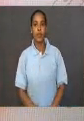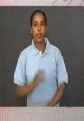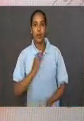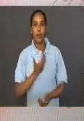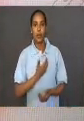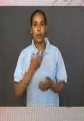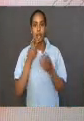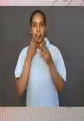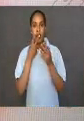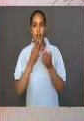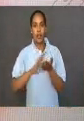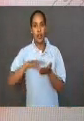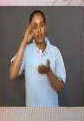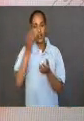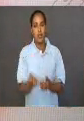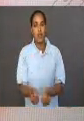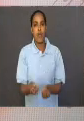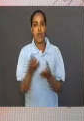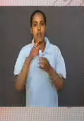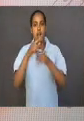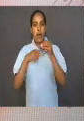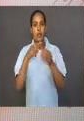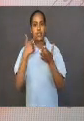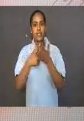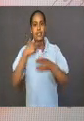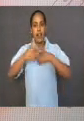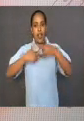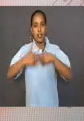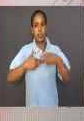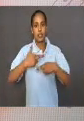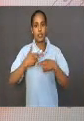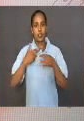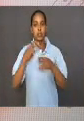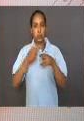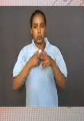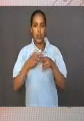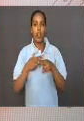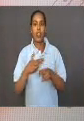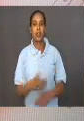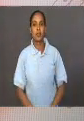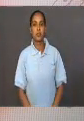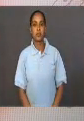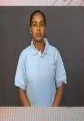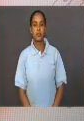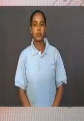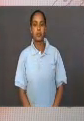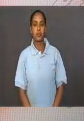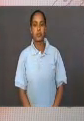We will be learning more about these reactions shortly.